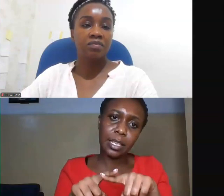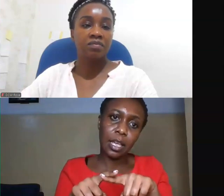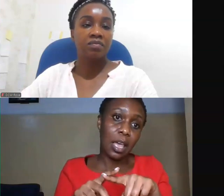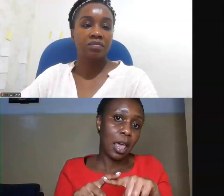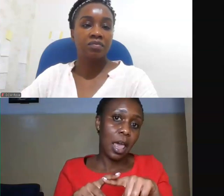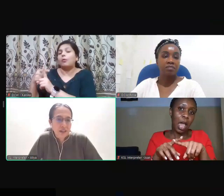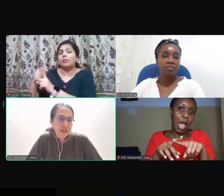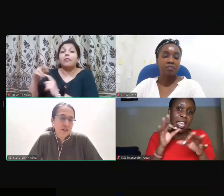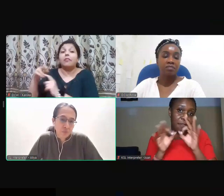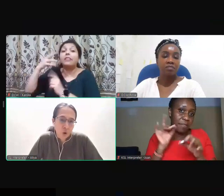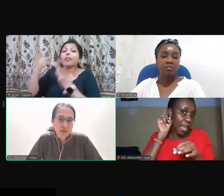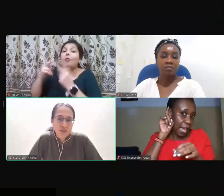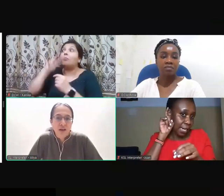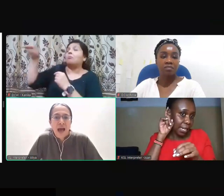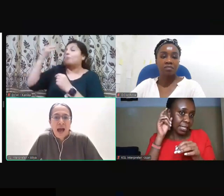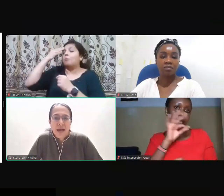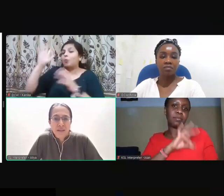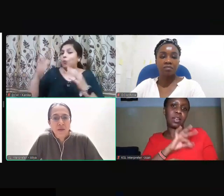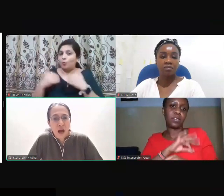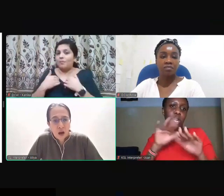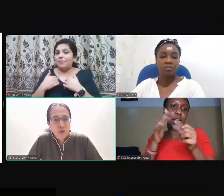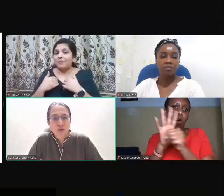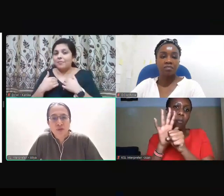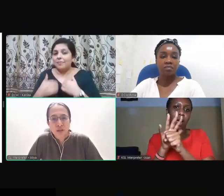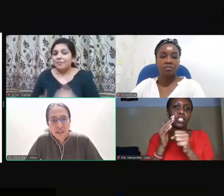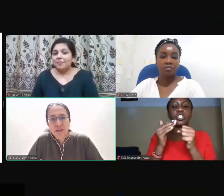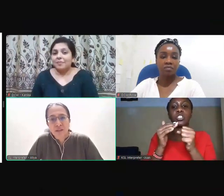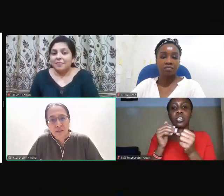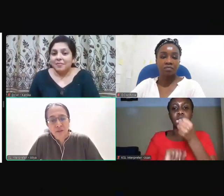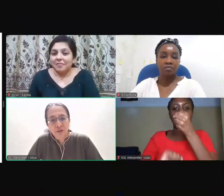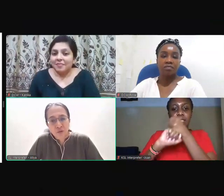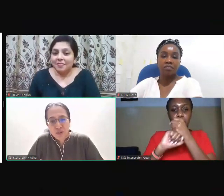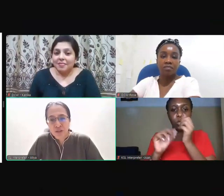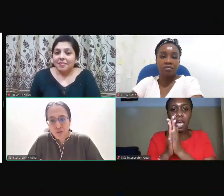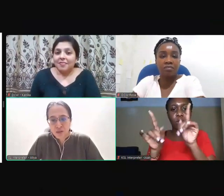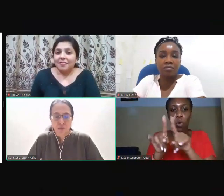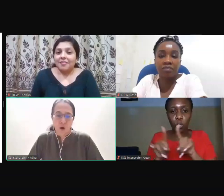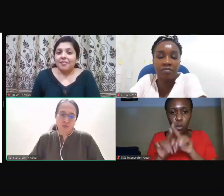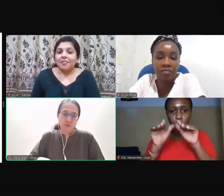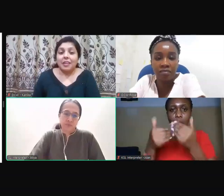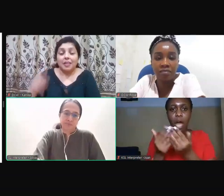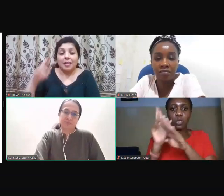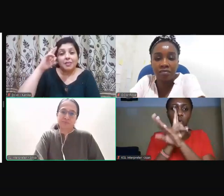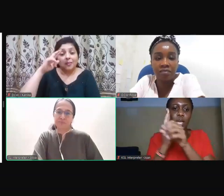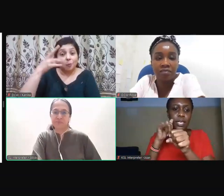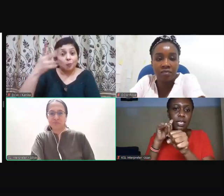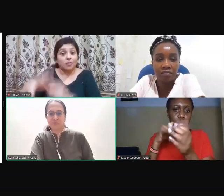really beneficial, how much it supports, and how we could really, use it to its